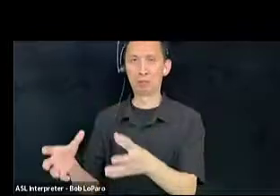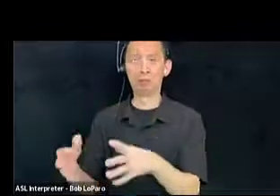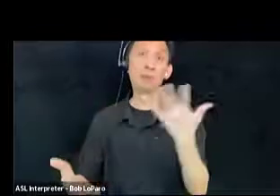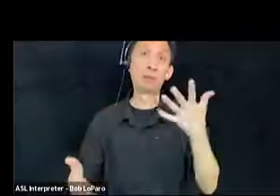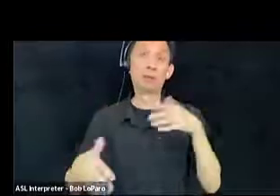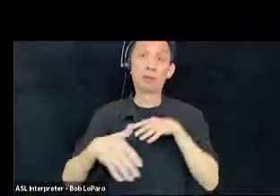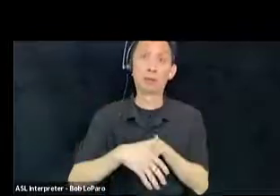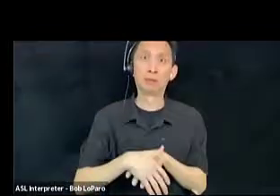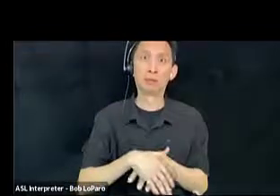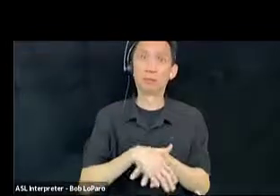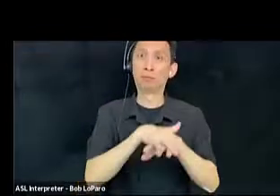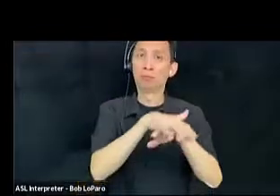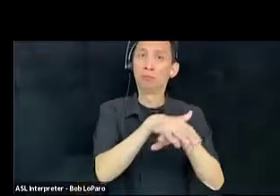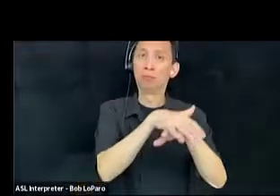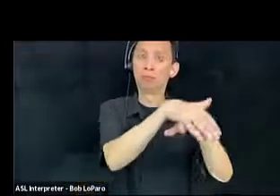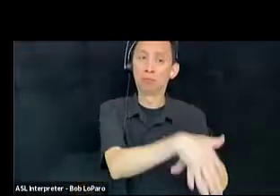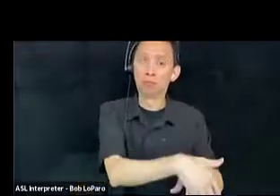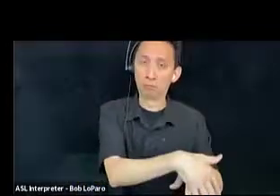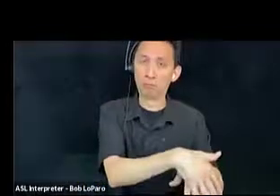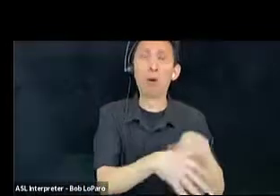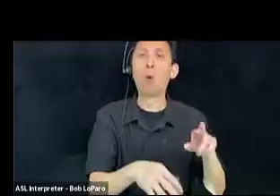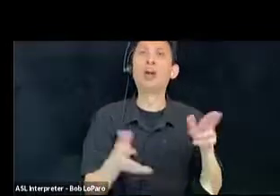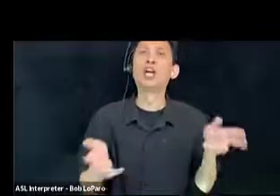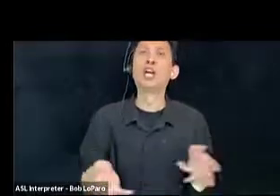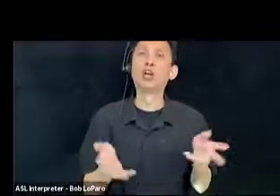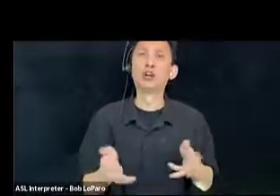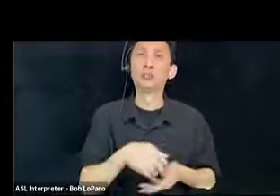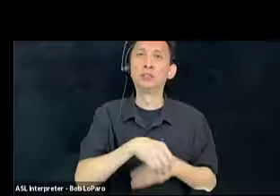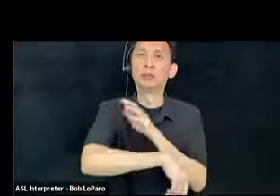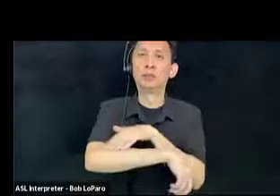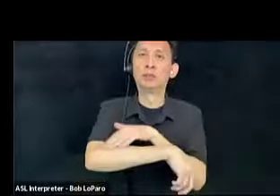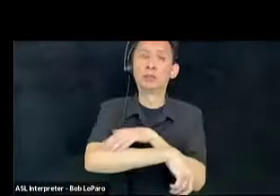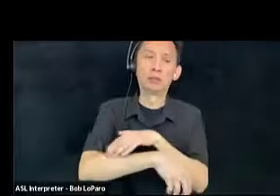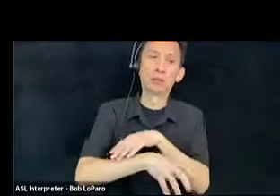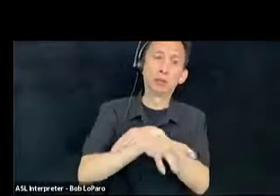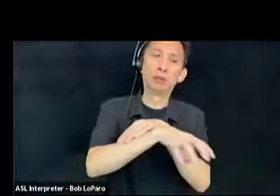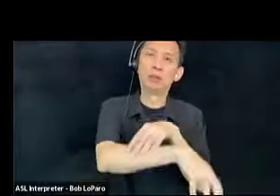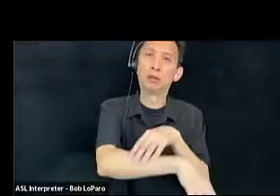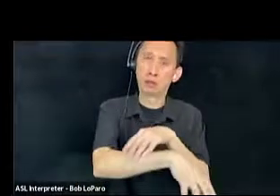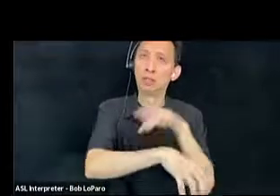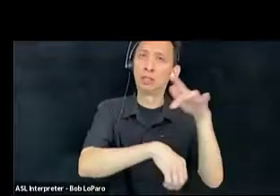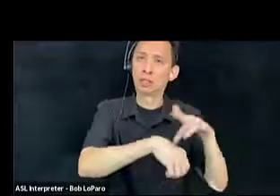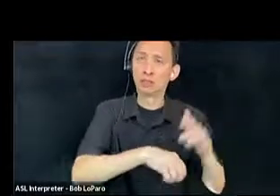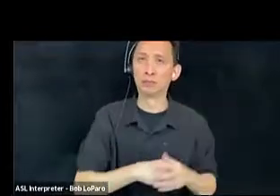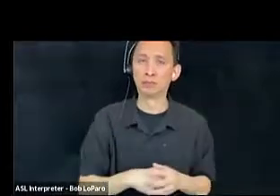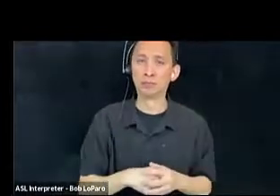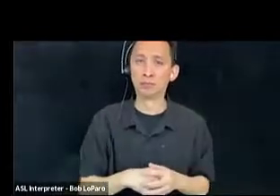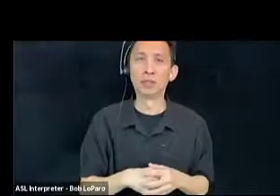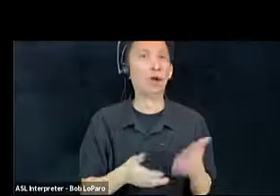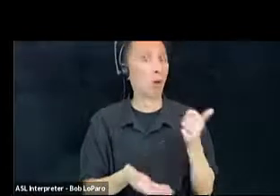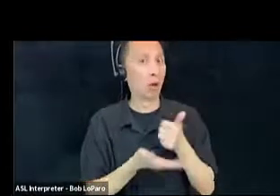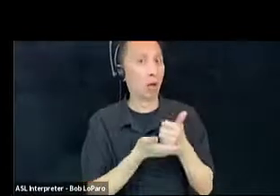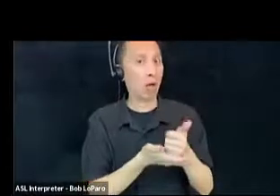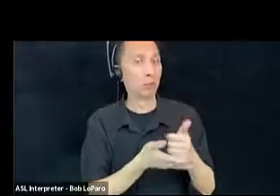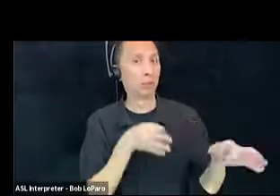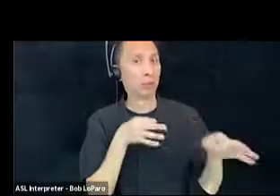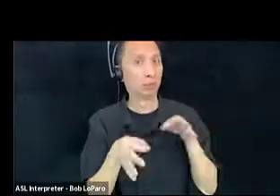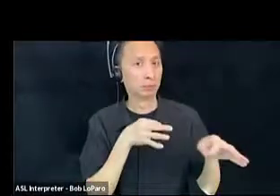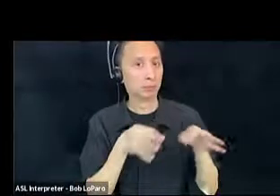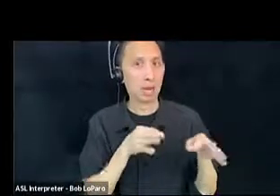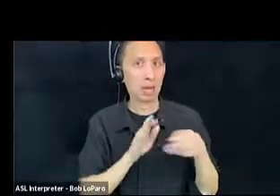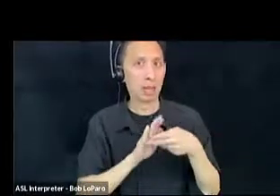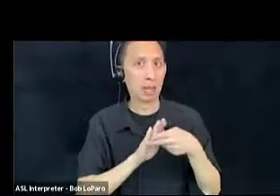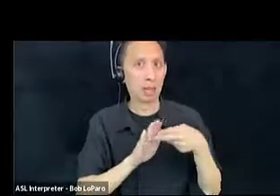encourage them to reach in and grab the item depending. We're going to help label that item. We're going to do that